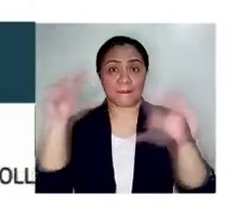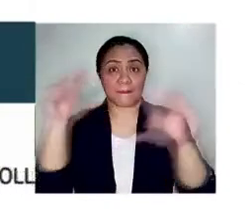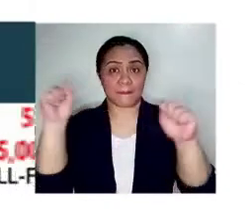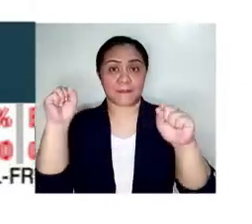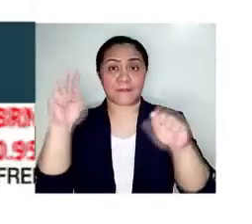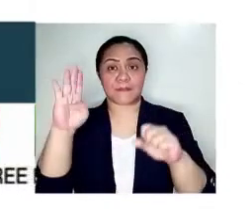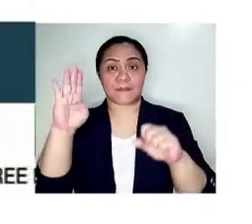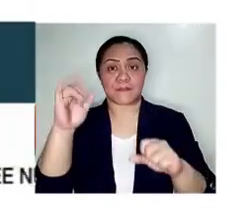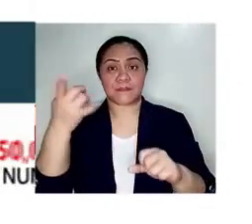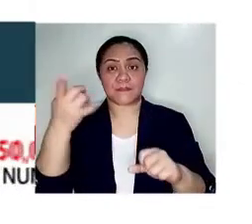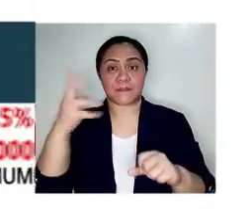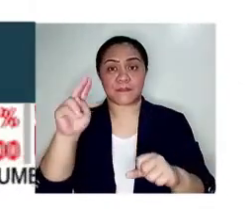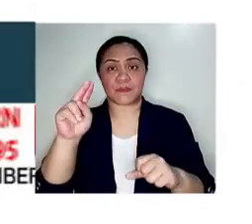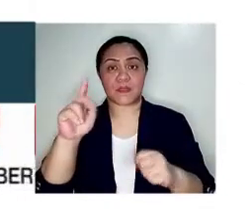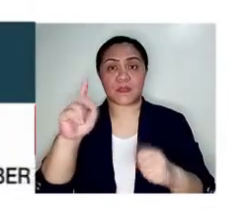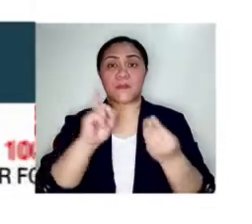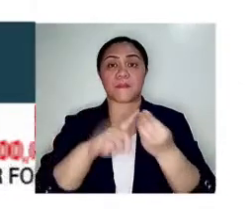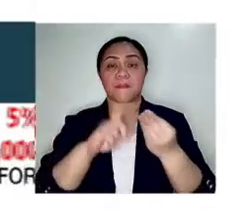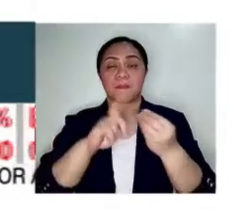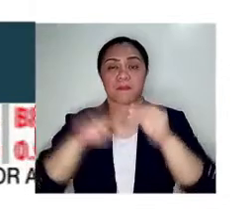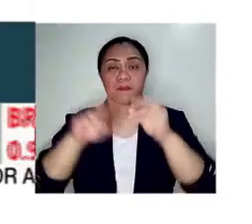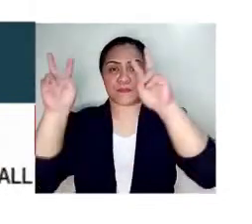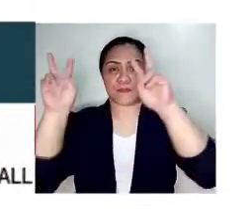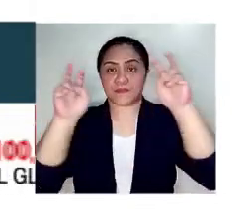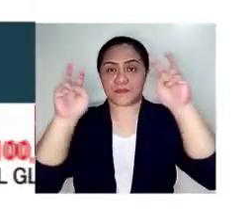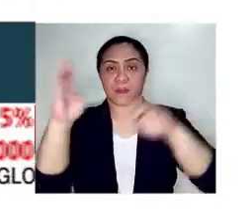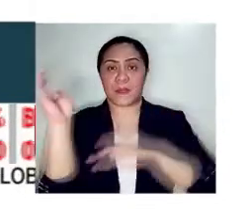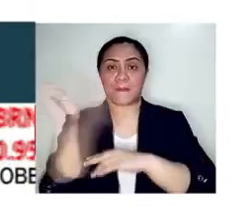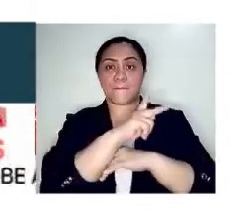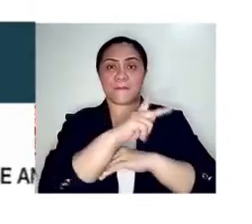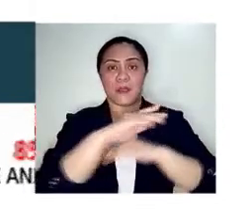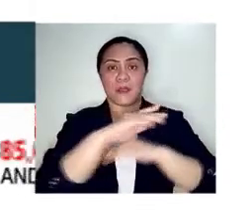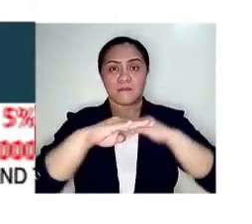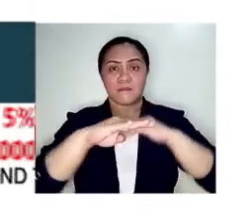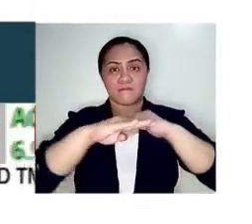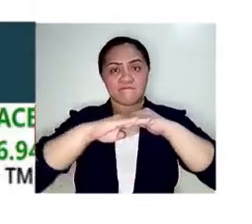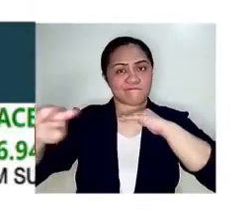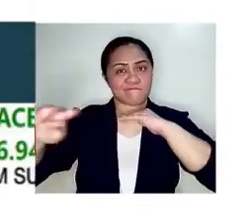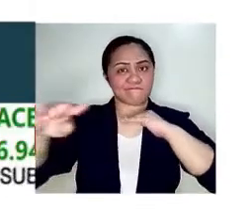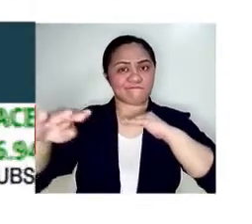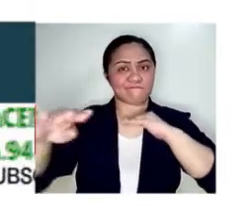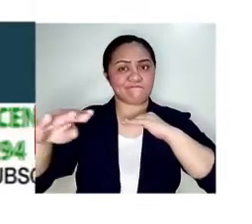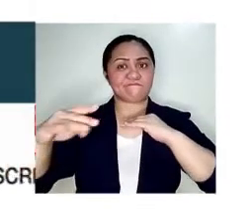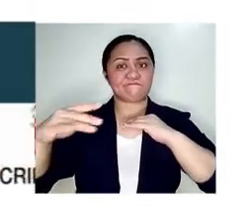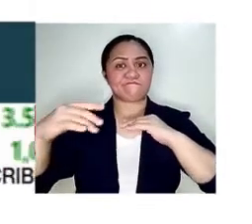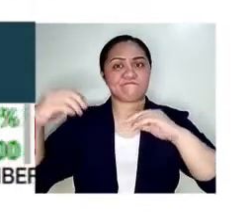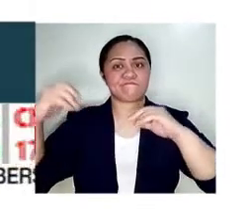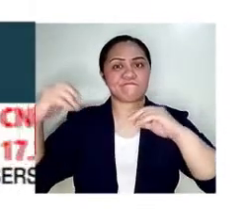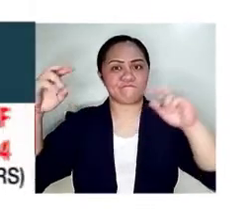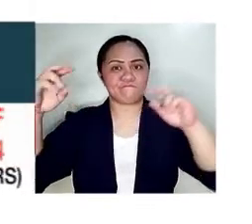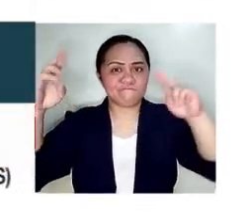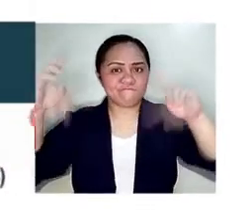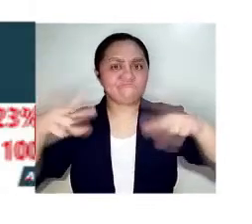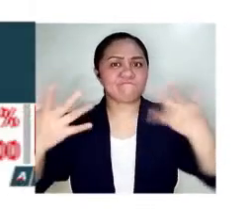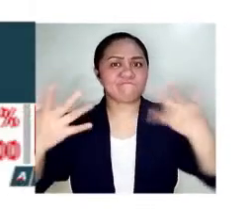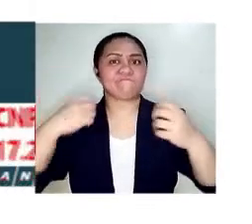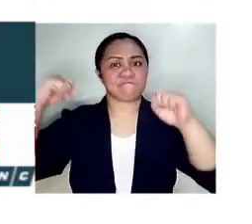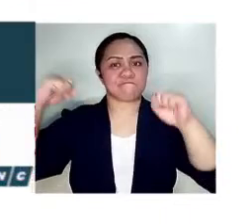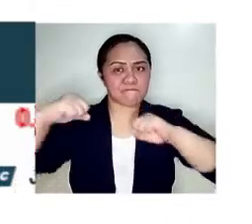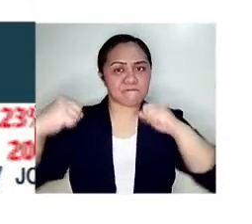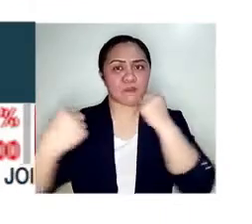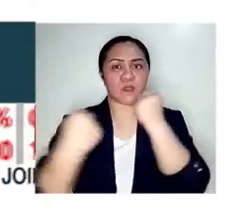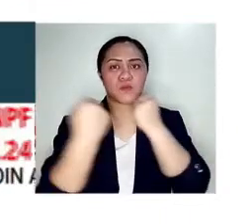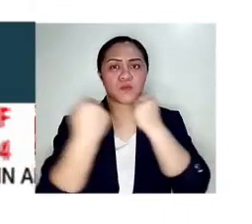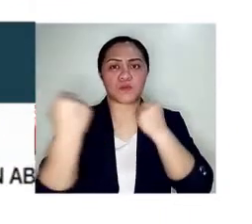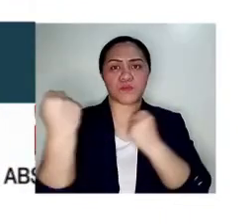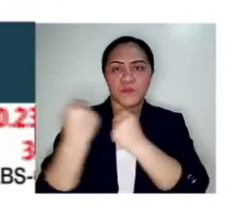regarding a return to a multilateral order, support for multilateralism, support for and trying to do things together with